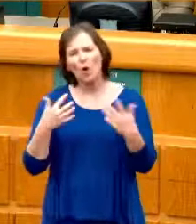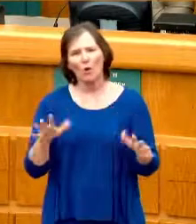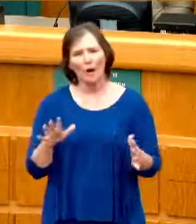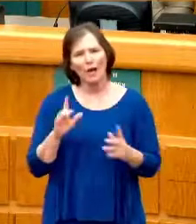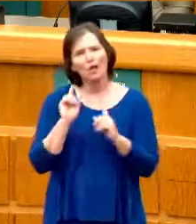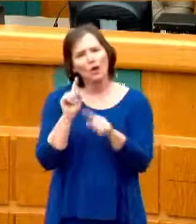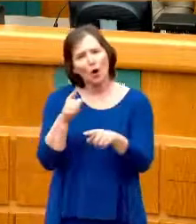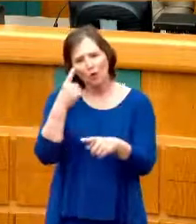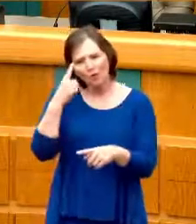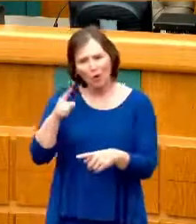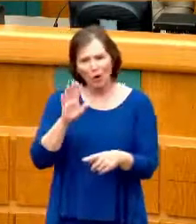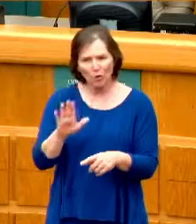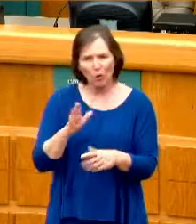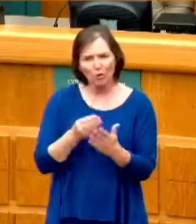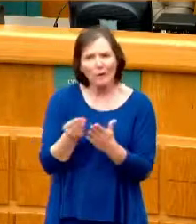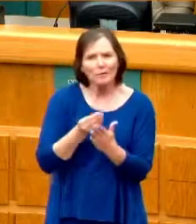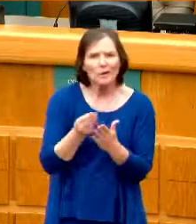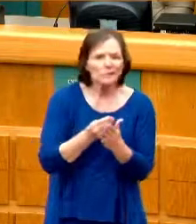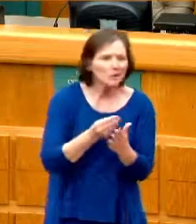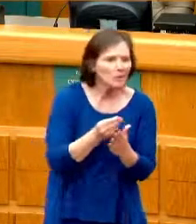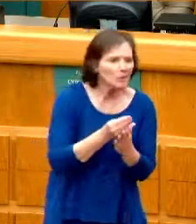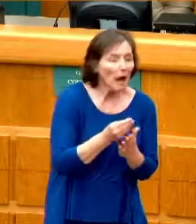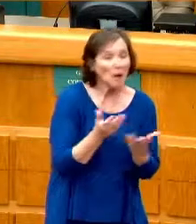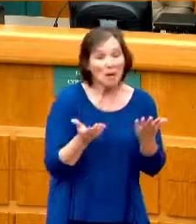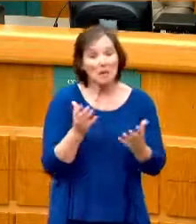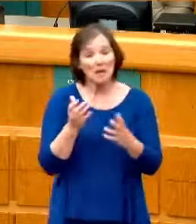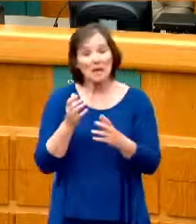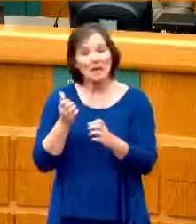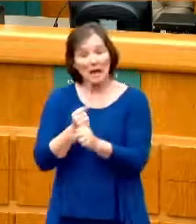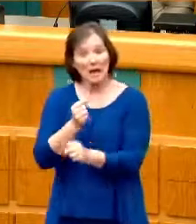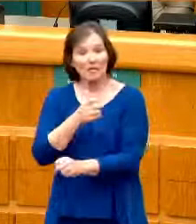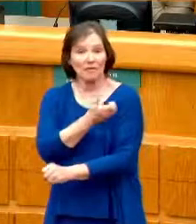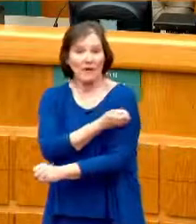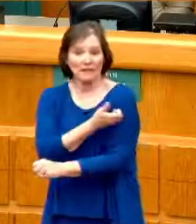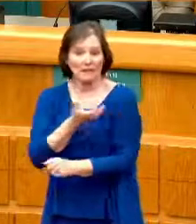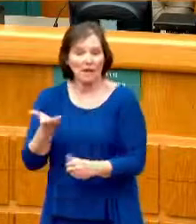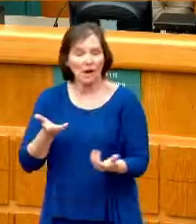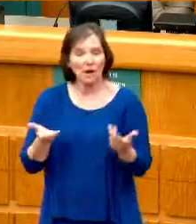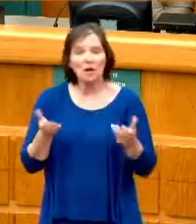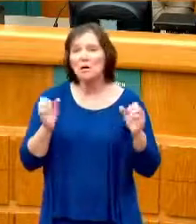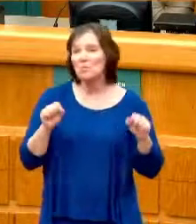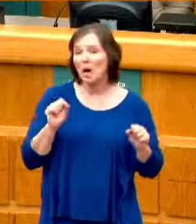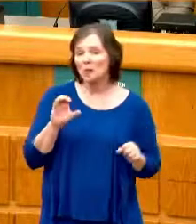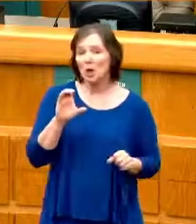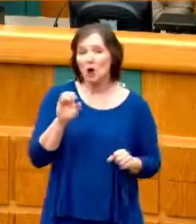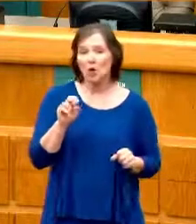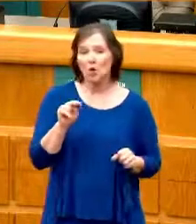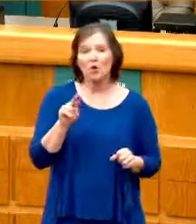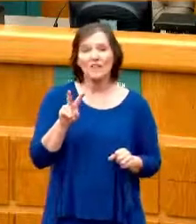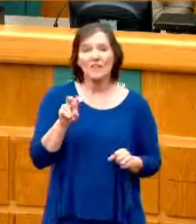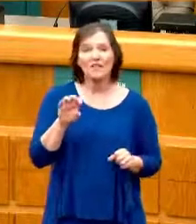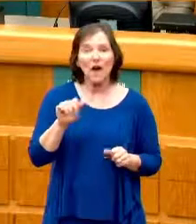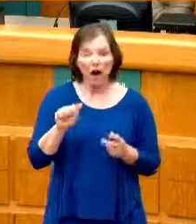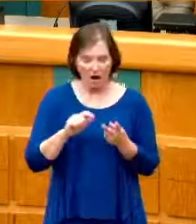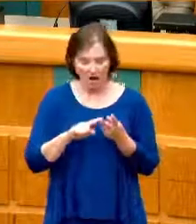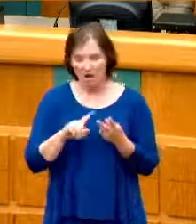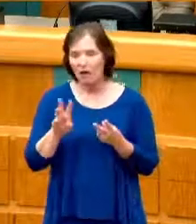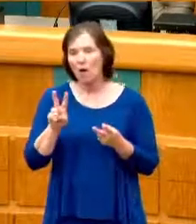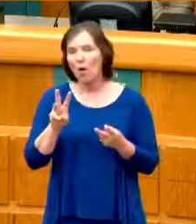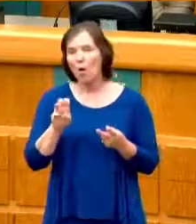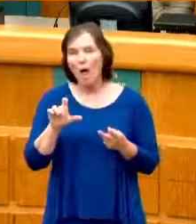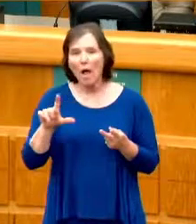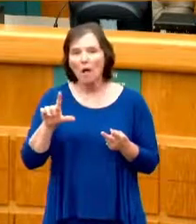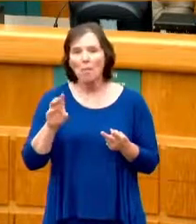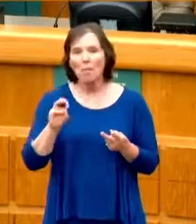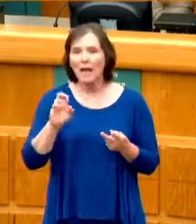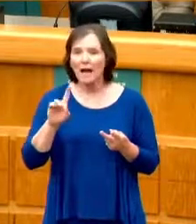start seeing vaccine in satellite healthcare clinics, maybe like WellMed or Conviva, Coastal Bend Wellness, Men's and Women's Health